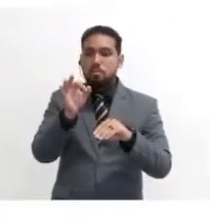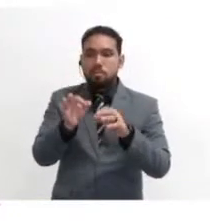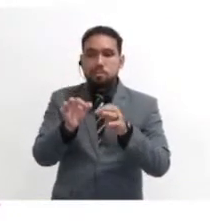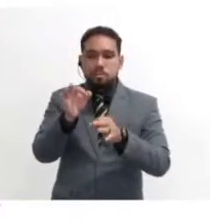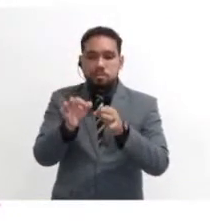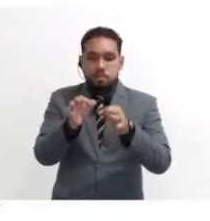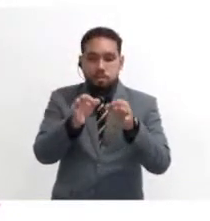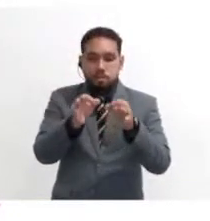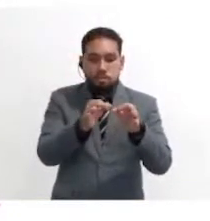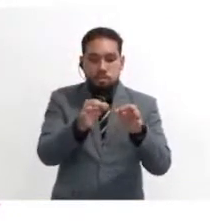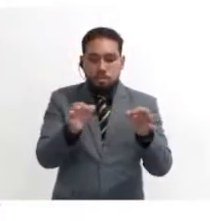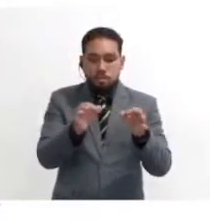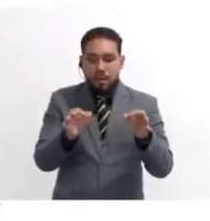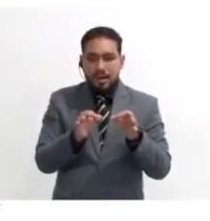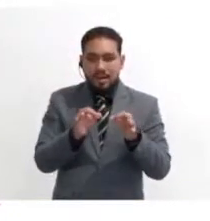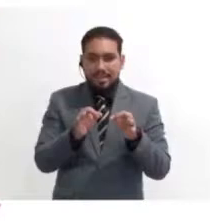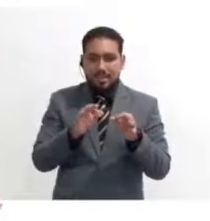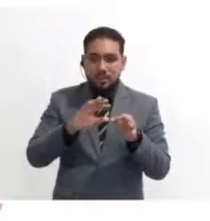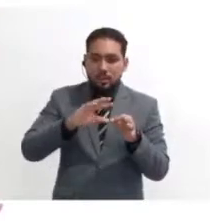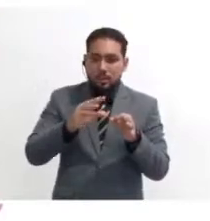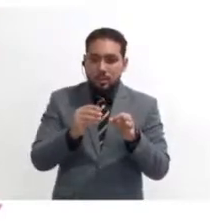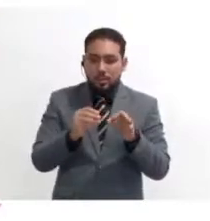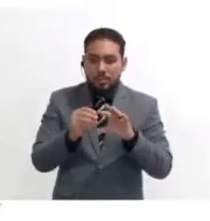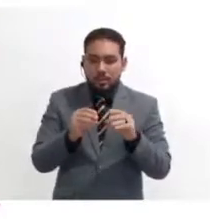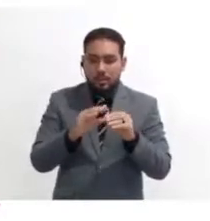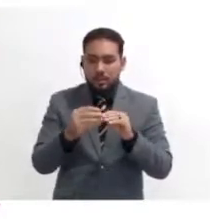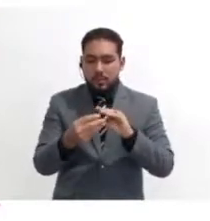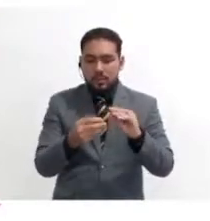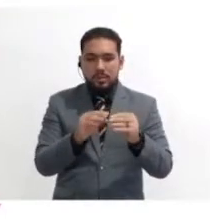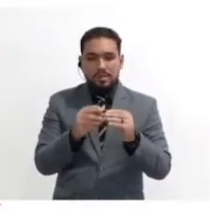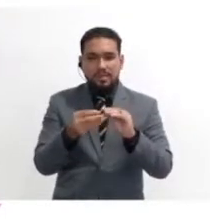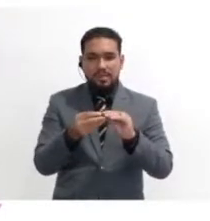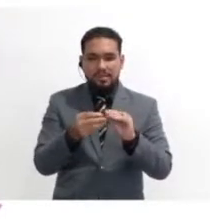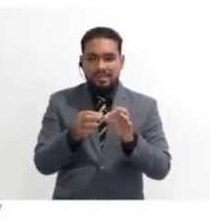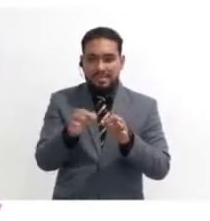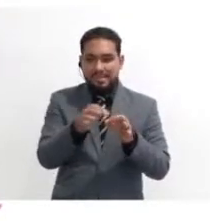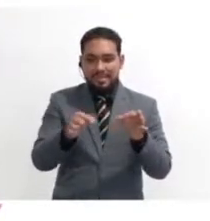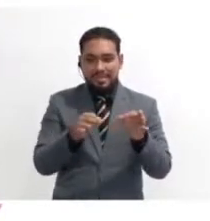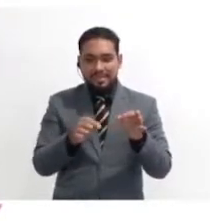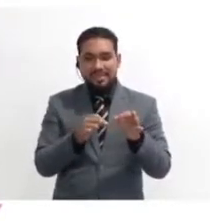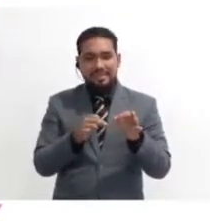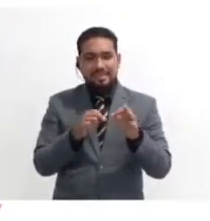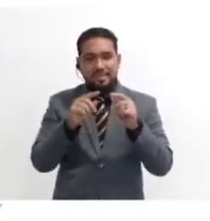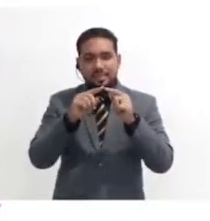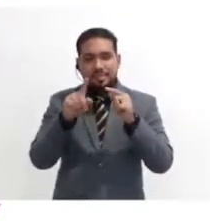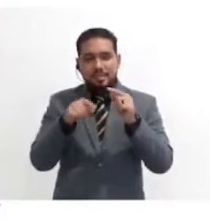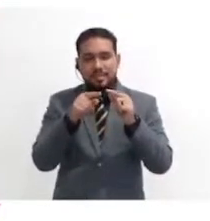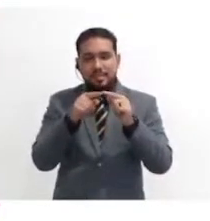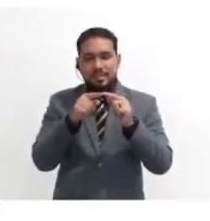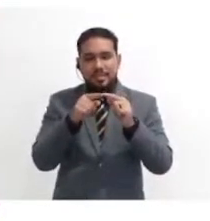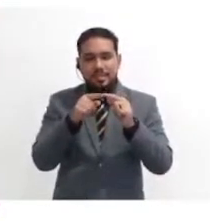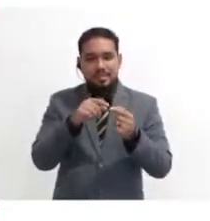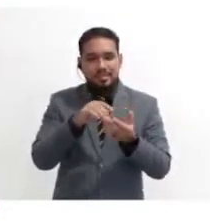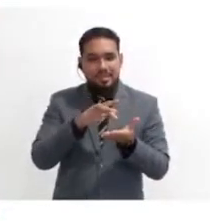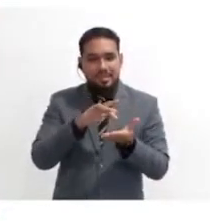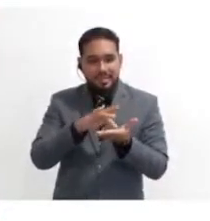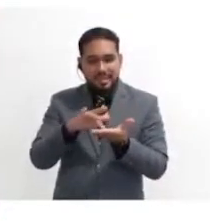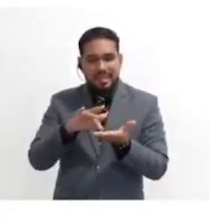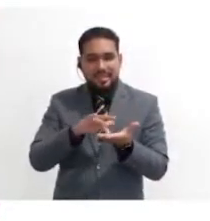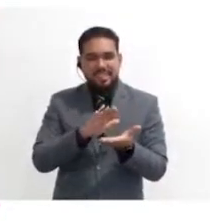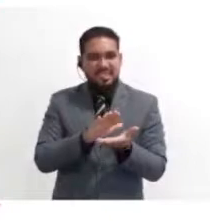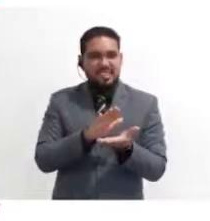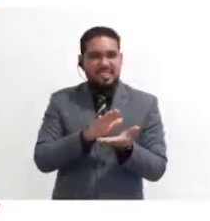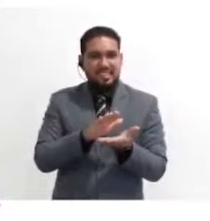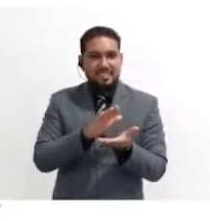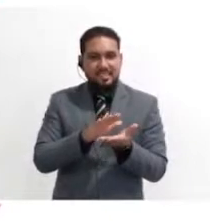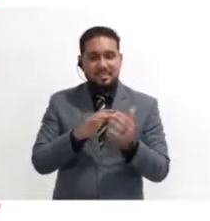mountable package. And so again, you can increase the utilization of the printed circuit board and have these types